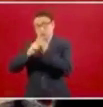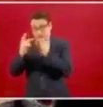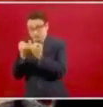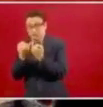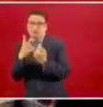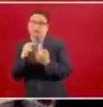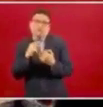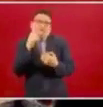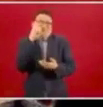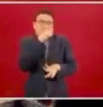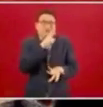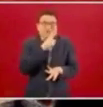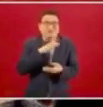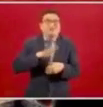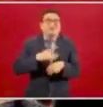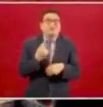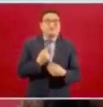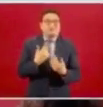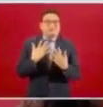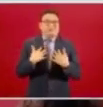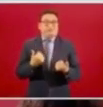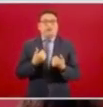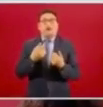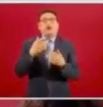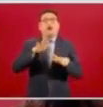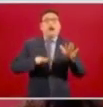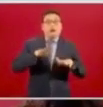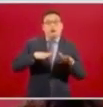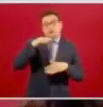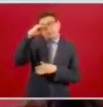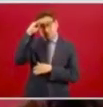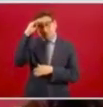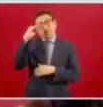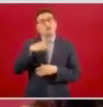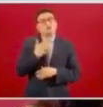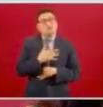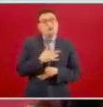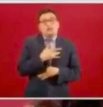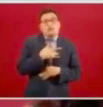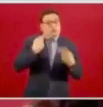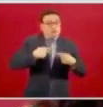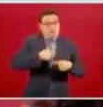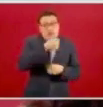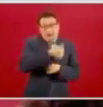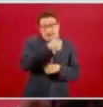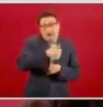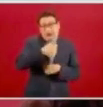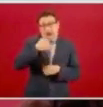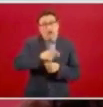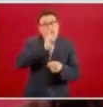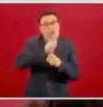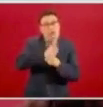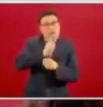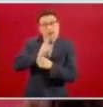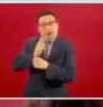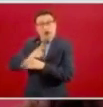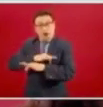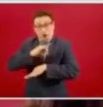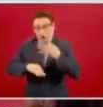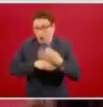statistic that covers every single one of the infected cases, and this doesn't happen anywhere in the